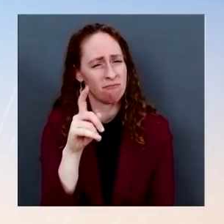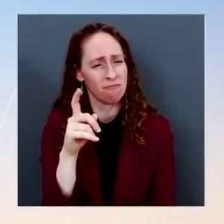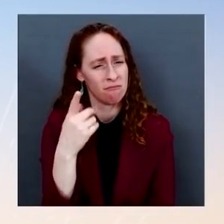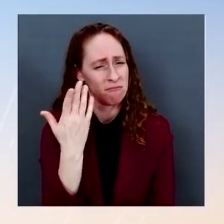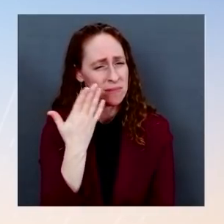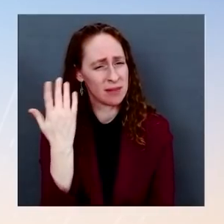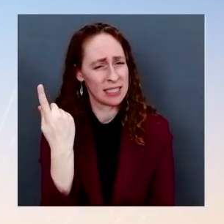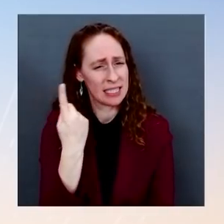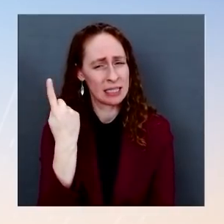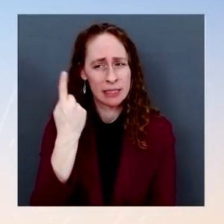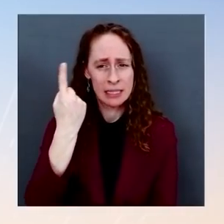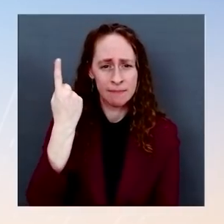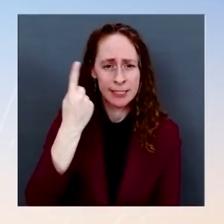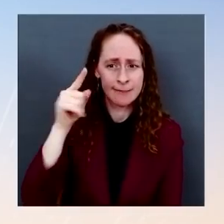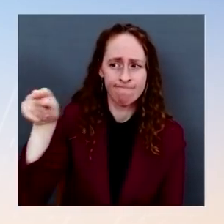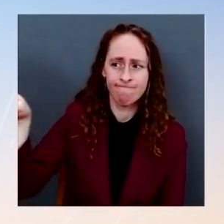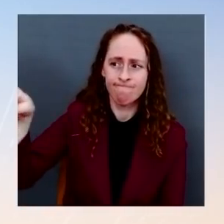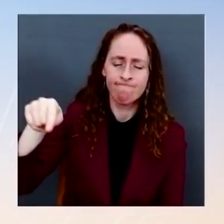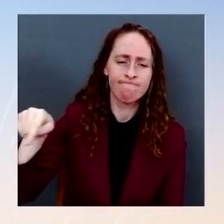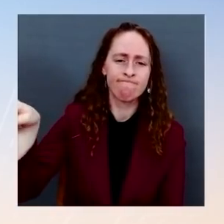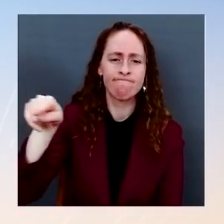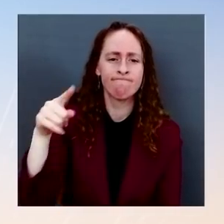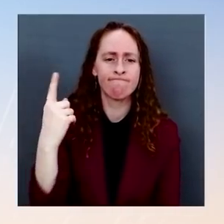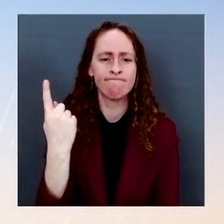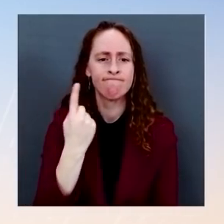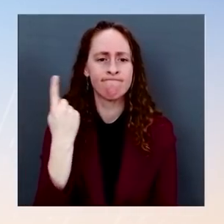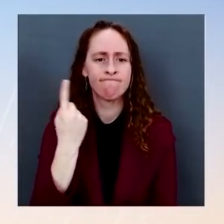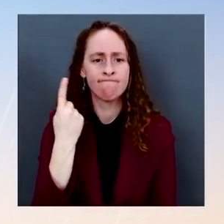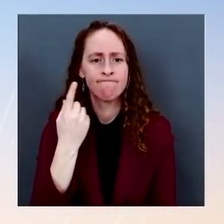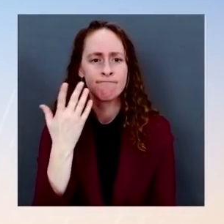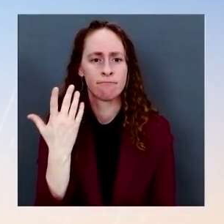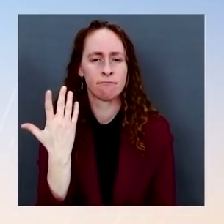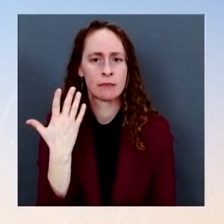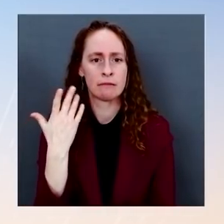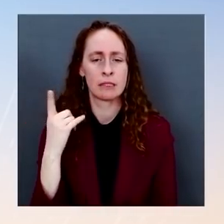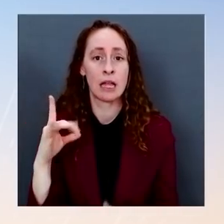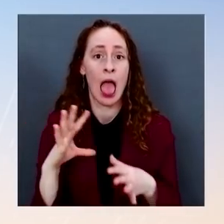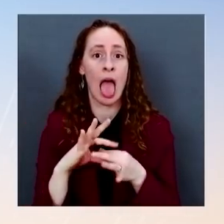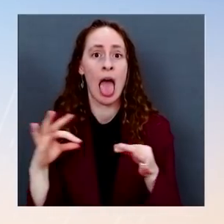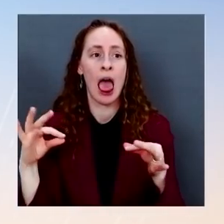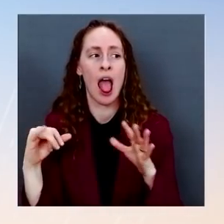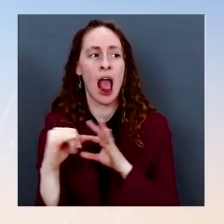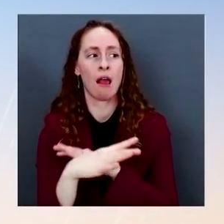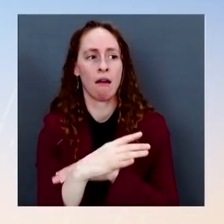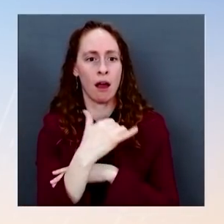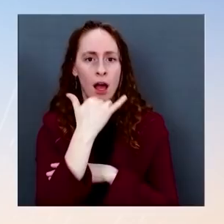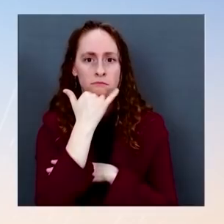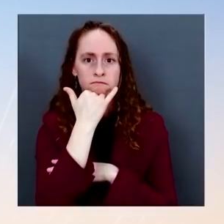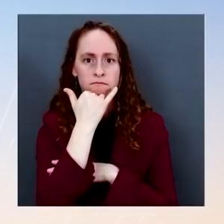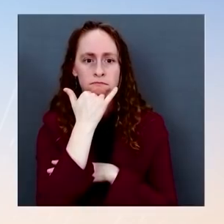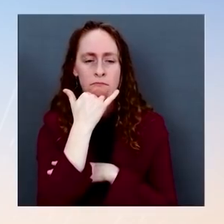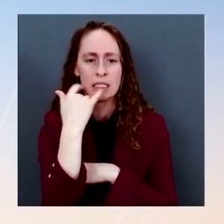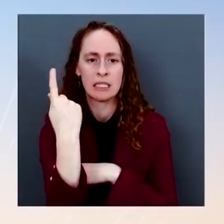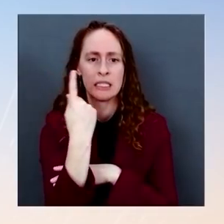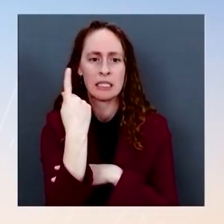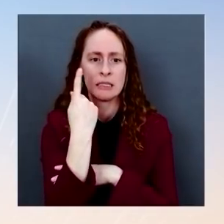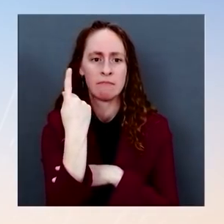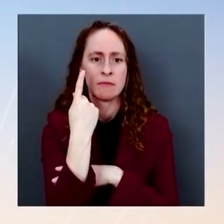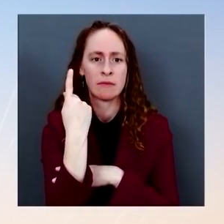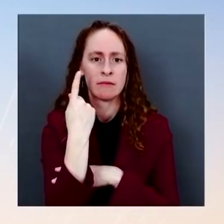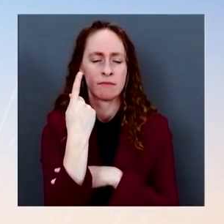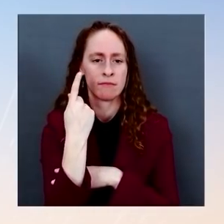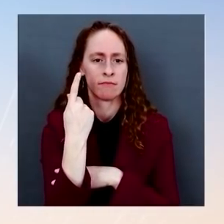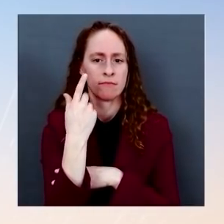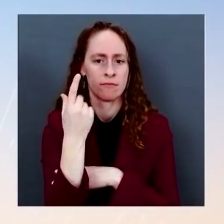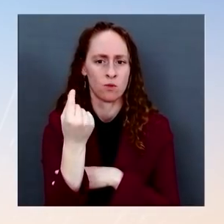what ticked him off, it's sort of difficult to imagine a path forward on whatever efforts to salvage this will